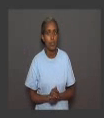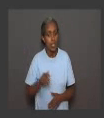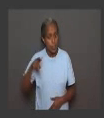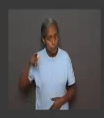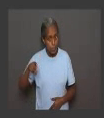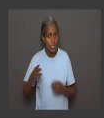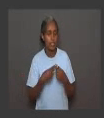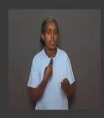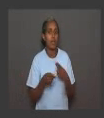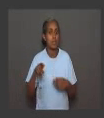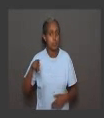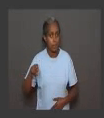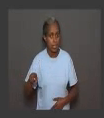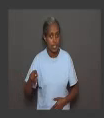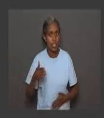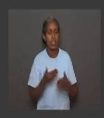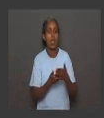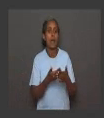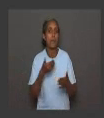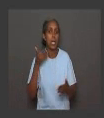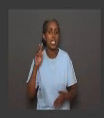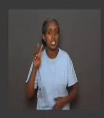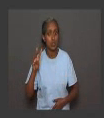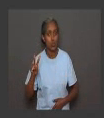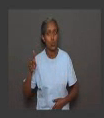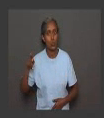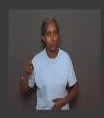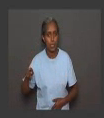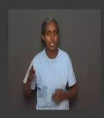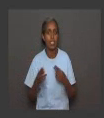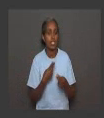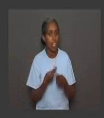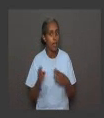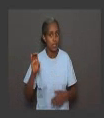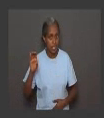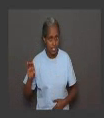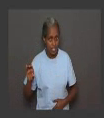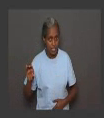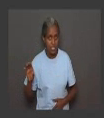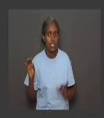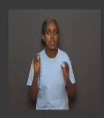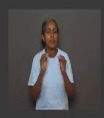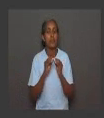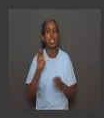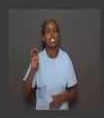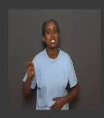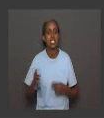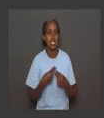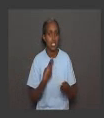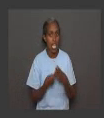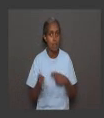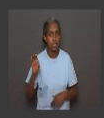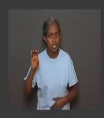P times P minus 2P times C plus C